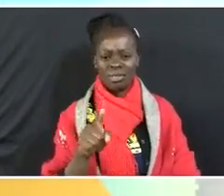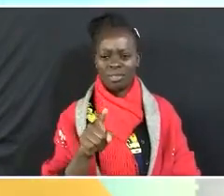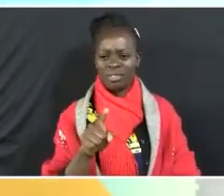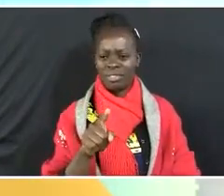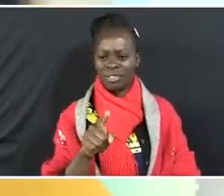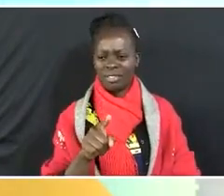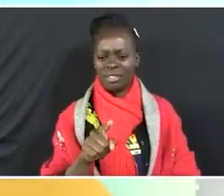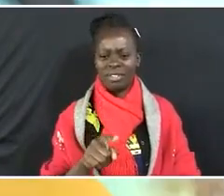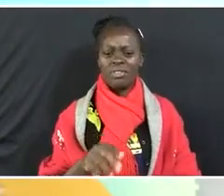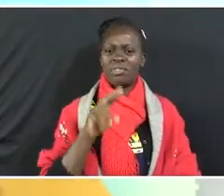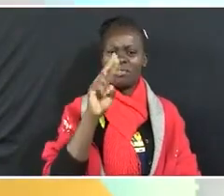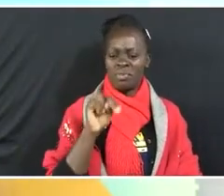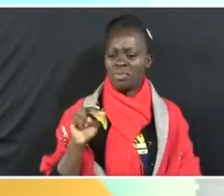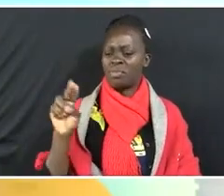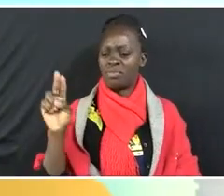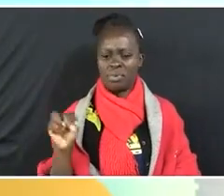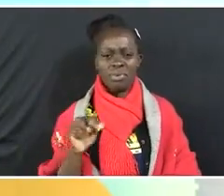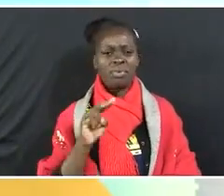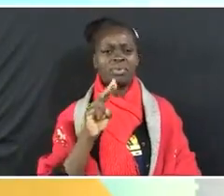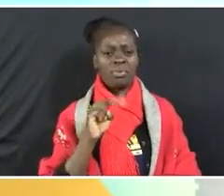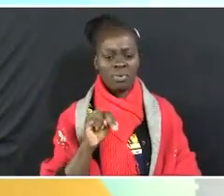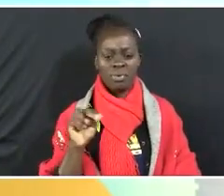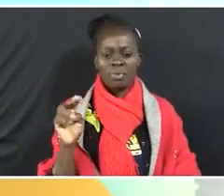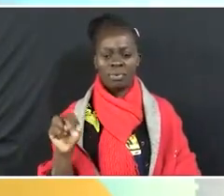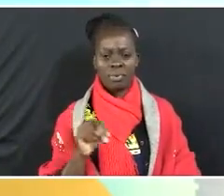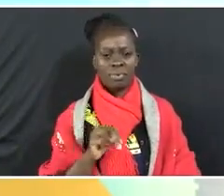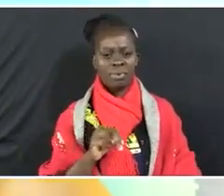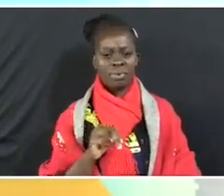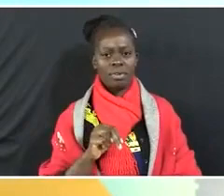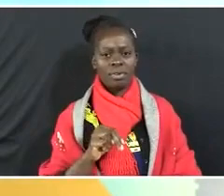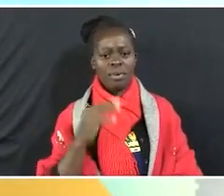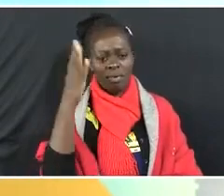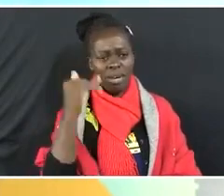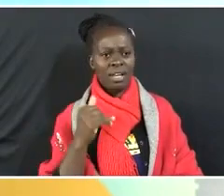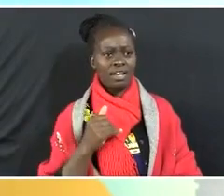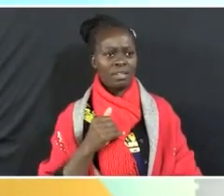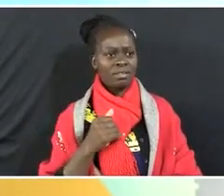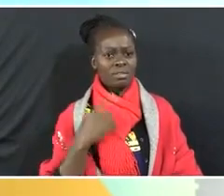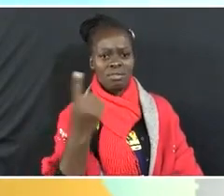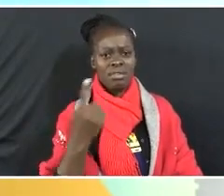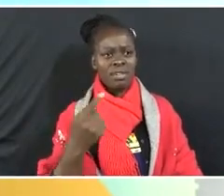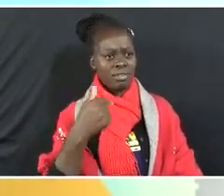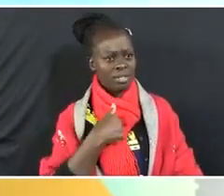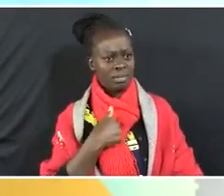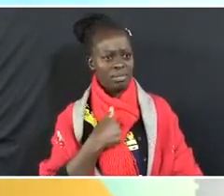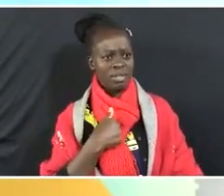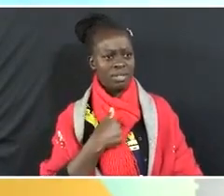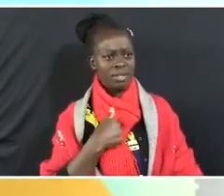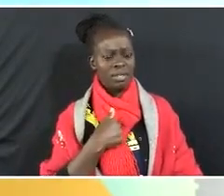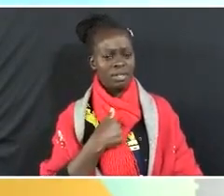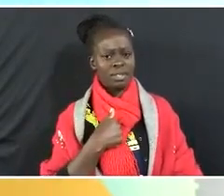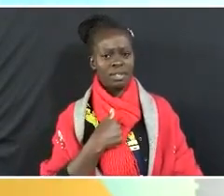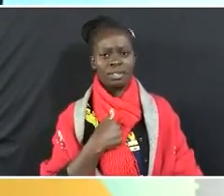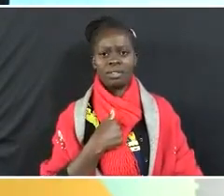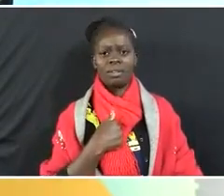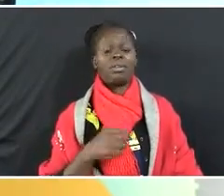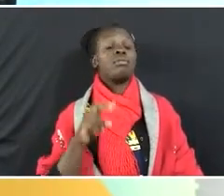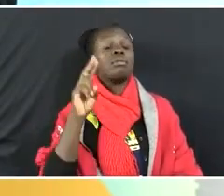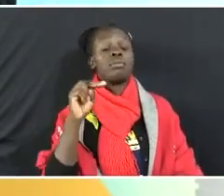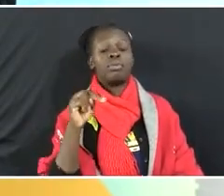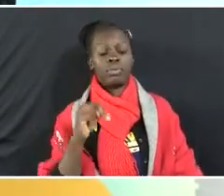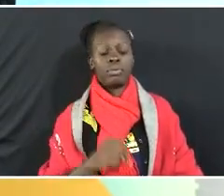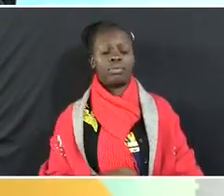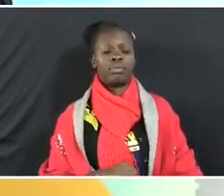are going. They have legs. I have legs. They have Uber. I have Uber. Why can't I go? Just tell them, I have spoken to the Lord.